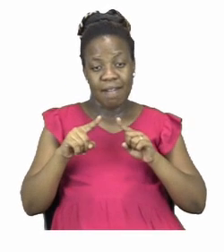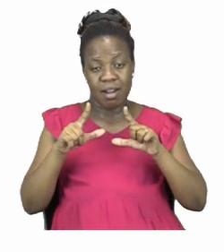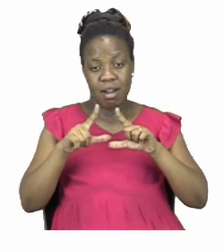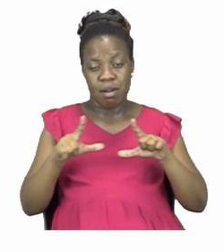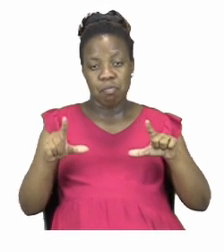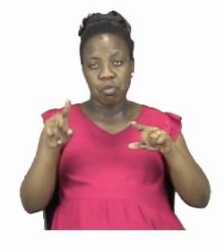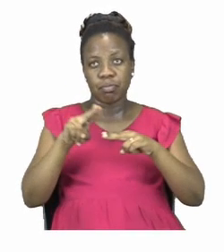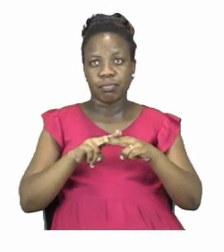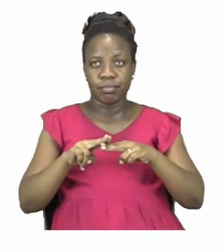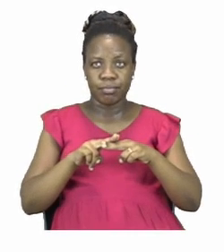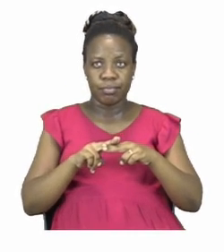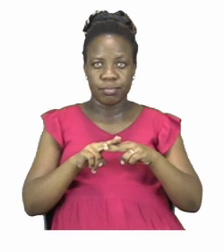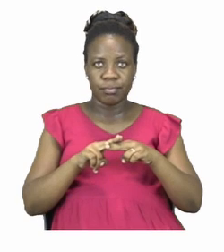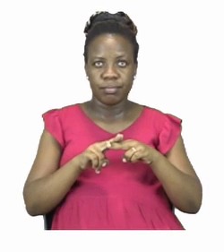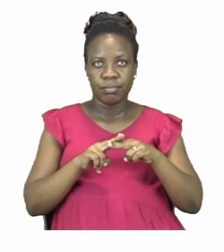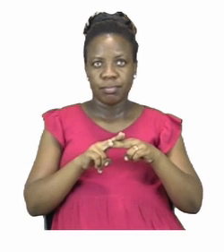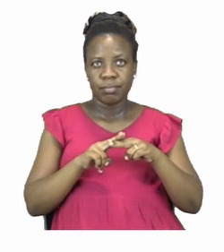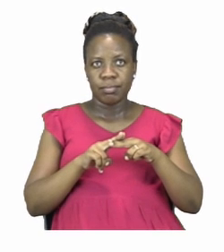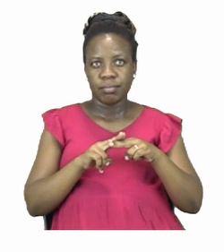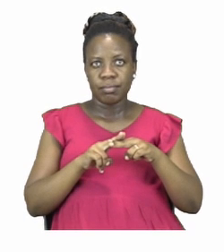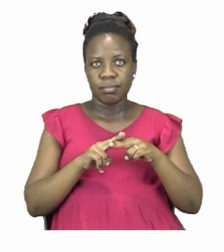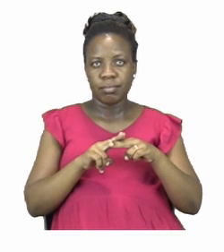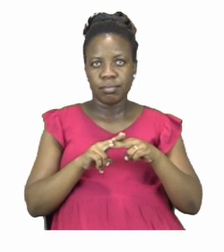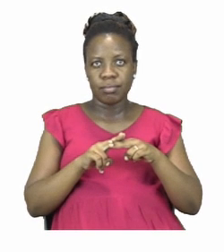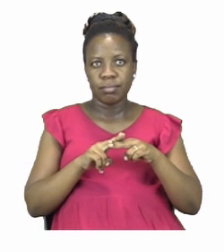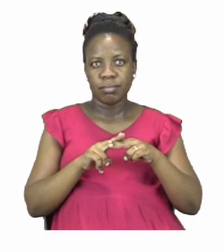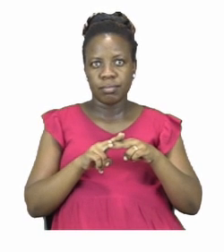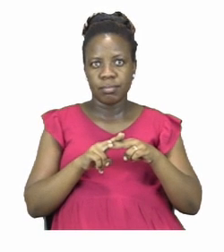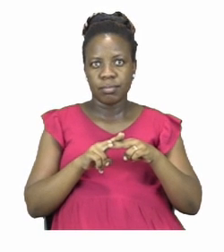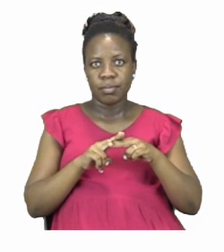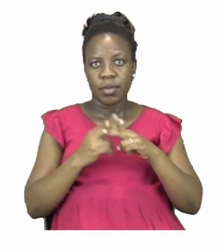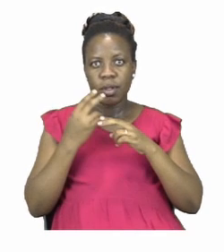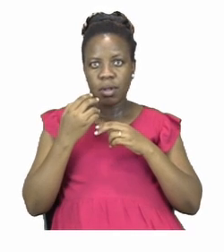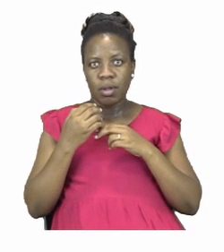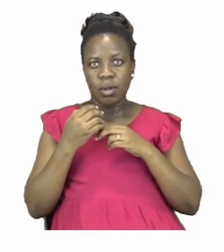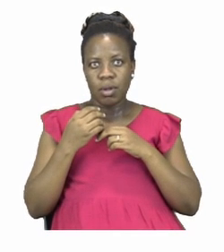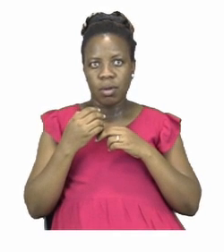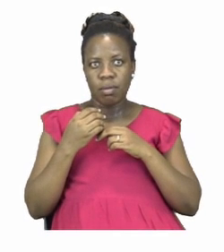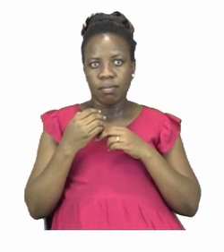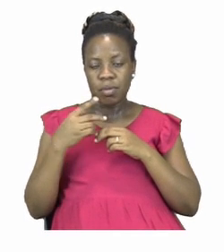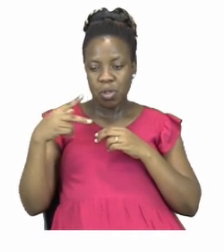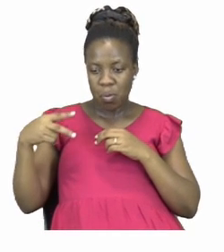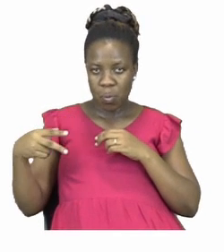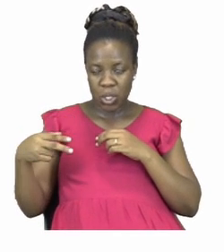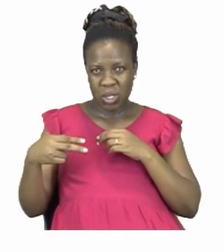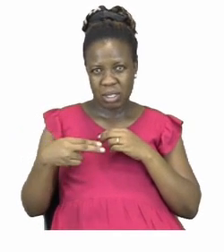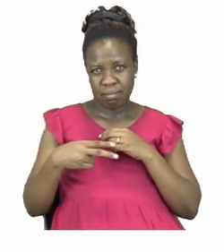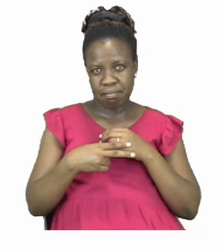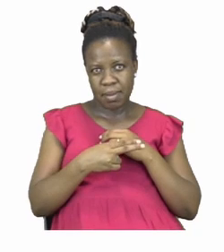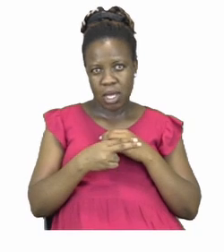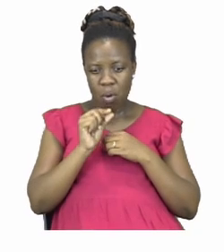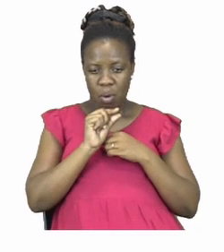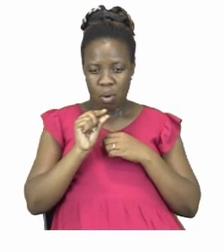speech. Now it says there that you have to cut, sort and glue the